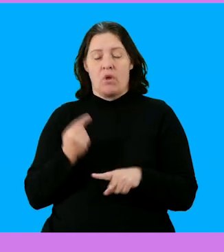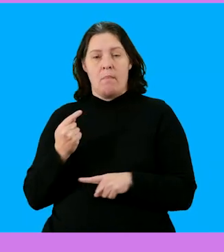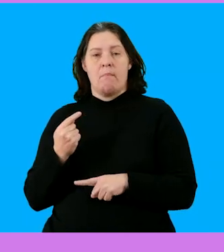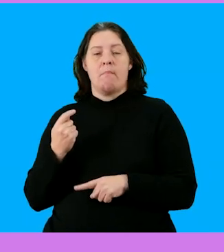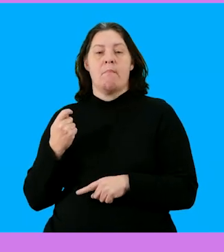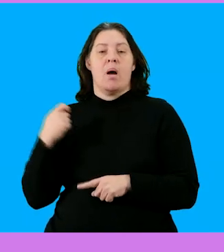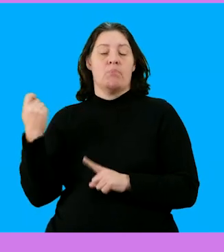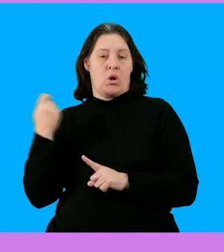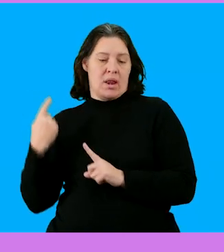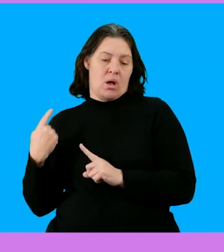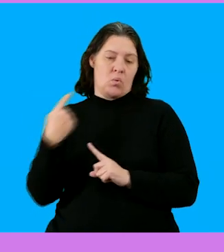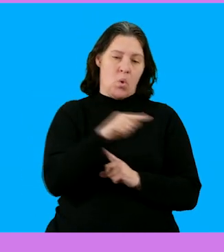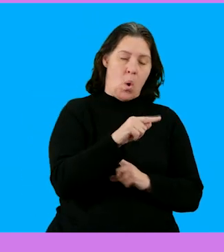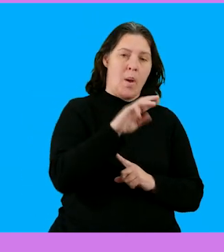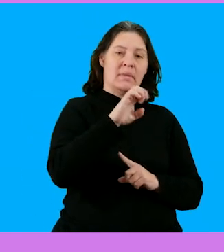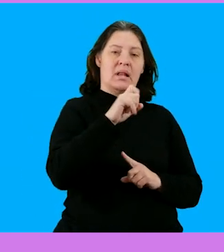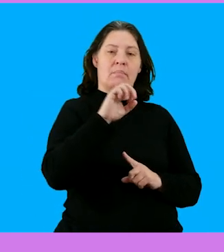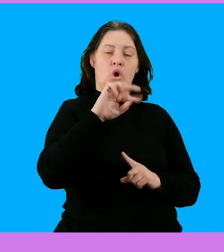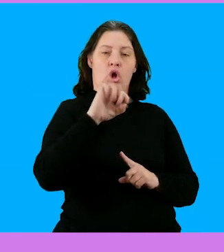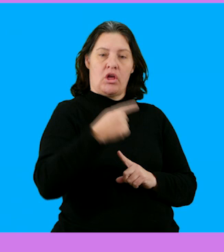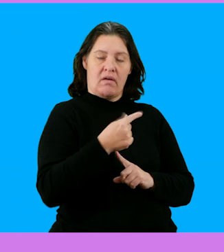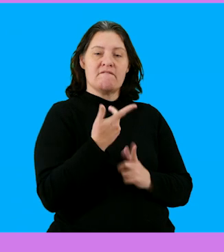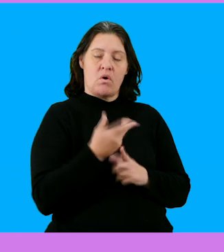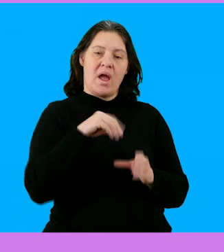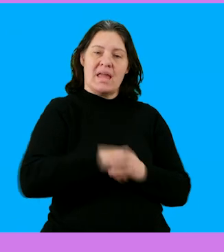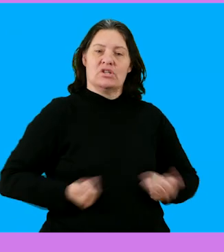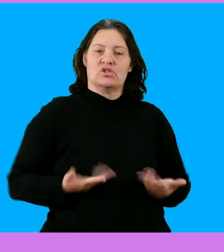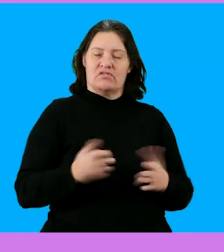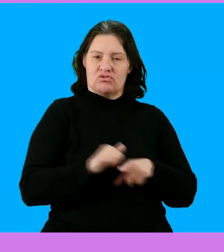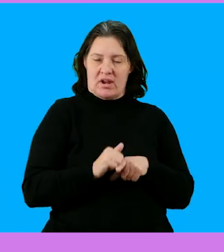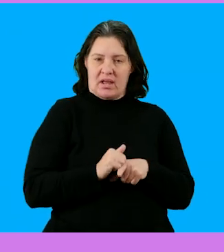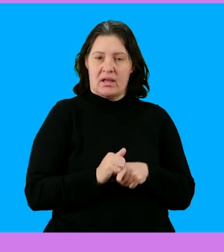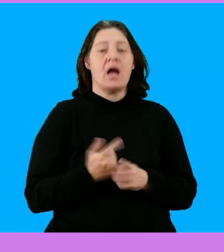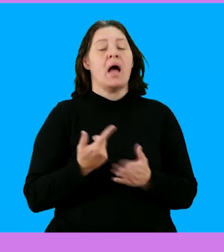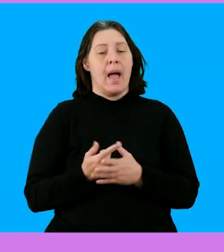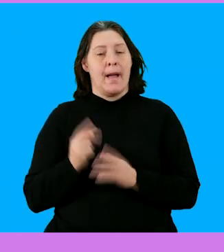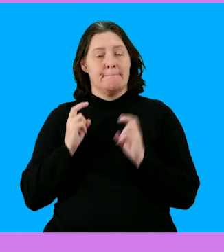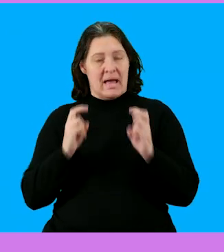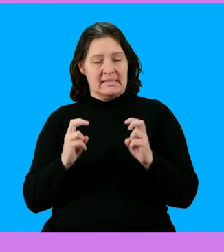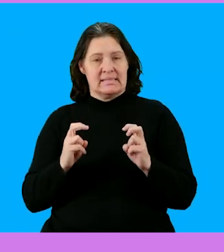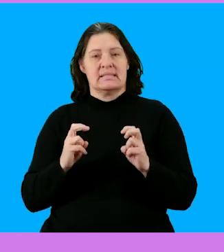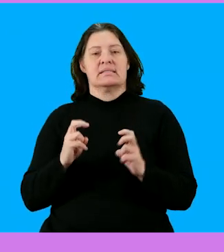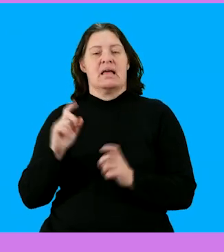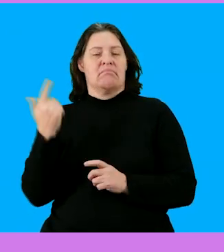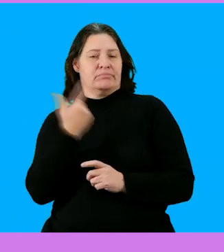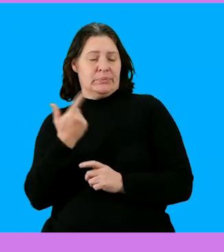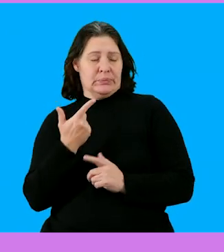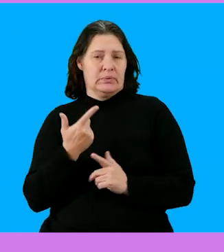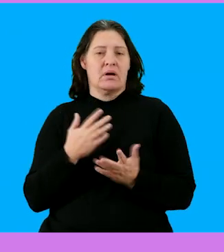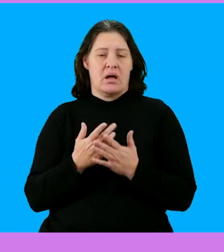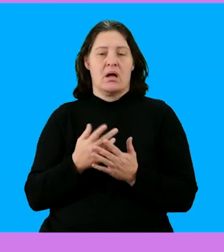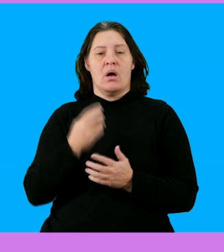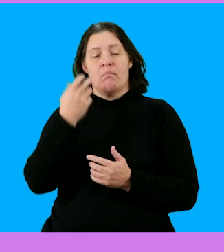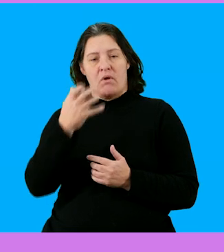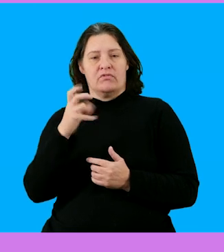Polokwane to Middelburg for an in-service training. They have hired a bus from Myers Luxury Bus Company. Professor Dutoy